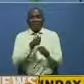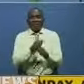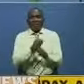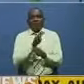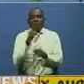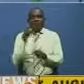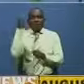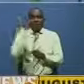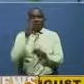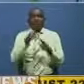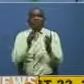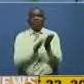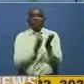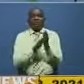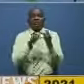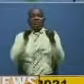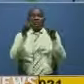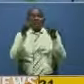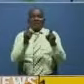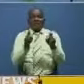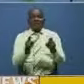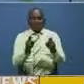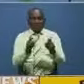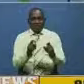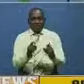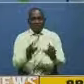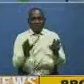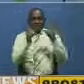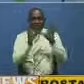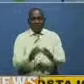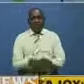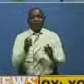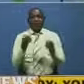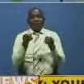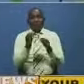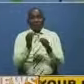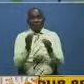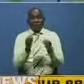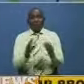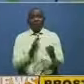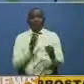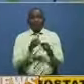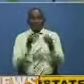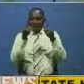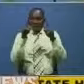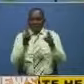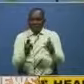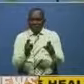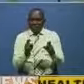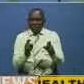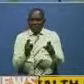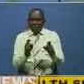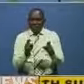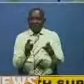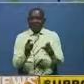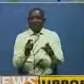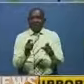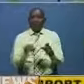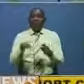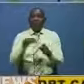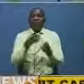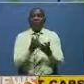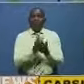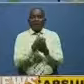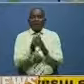African Senior School Certificate Examination. Officially, the examinations have been gone nationwide,